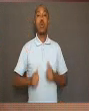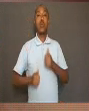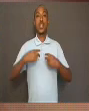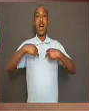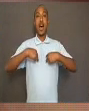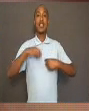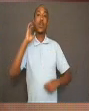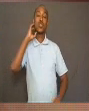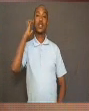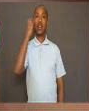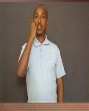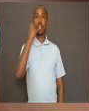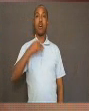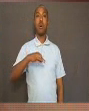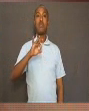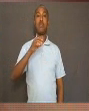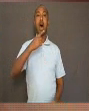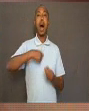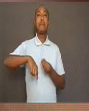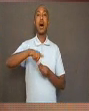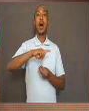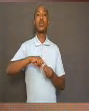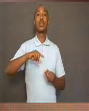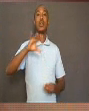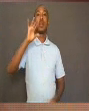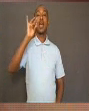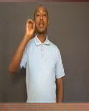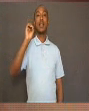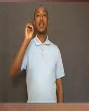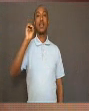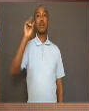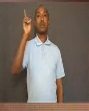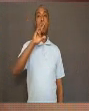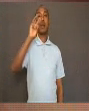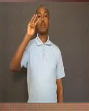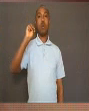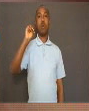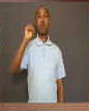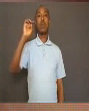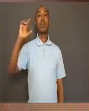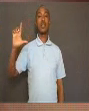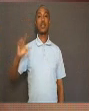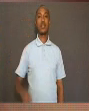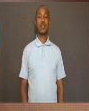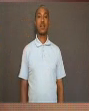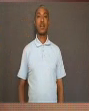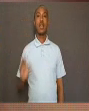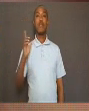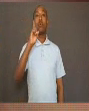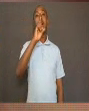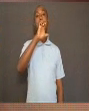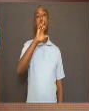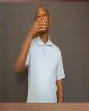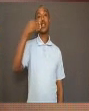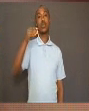a concentration of about 18 moles per liter. If 1 liter of this